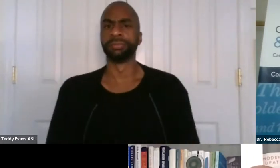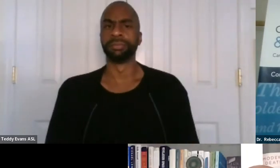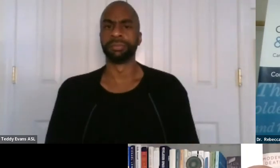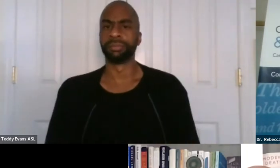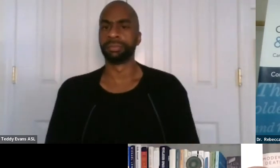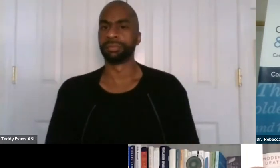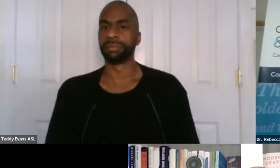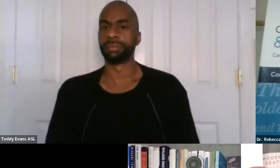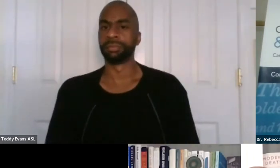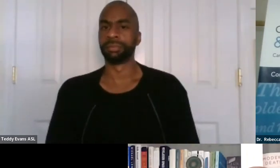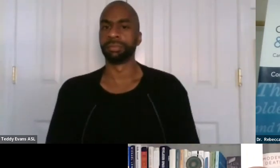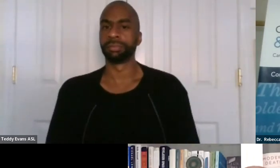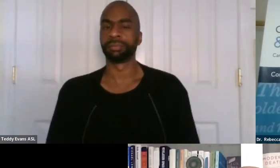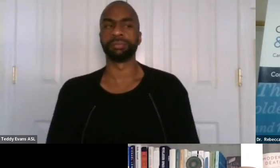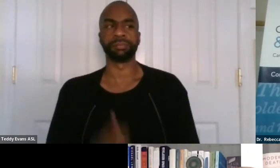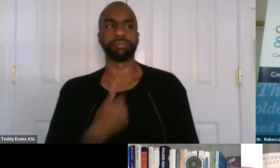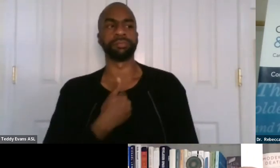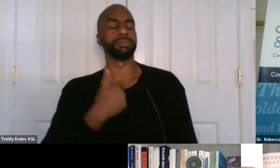I think